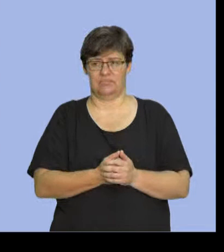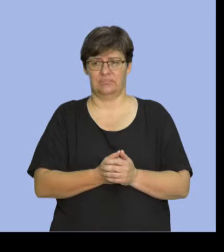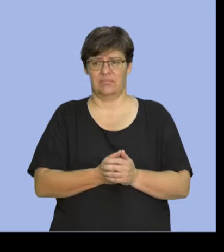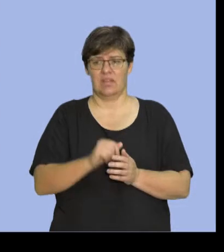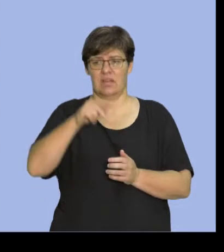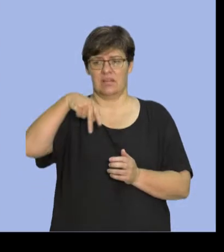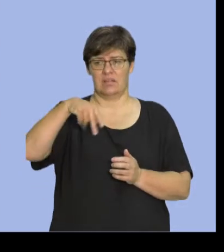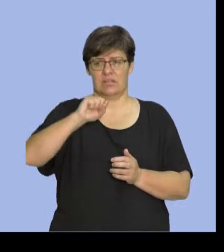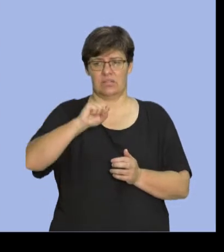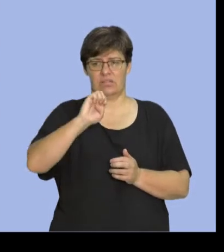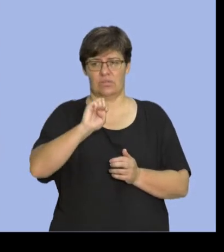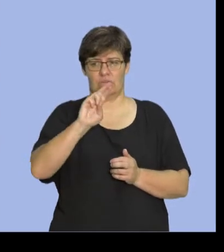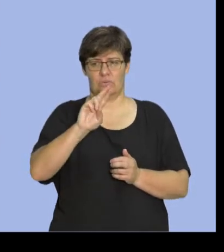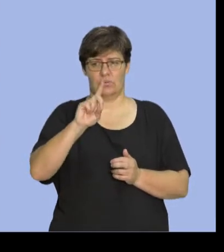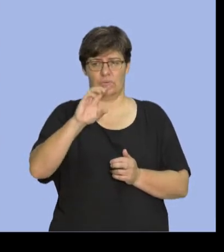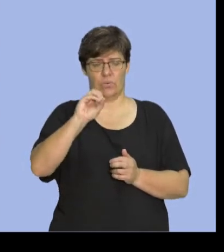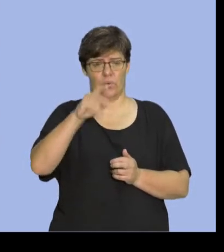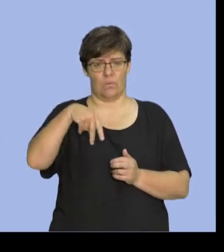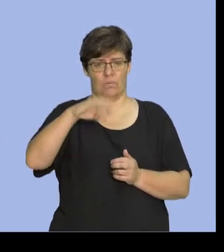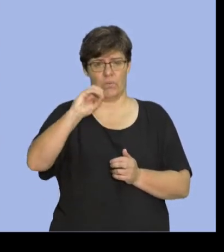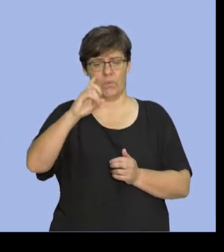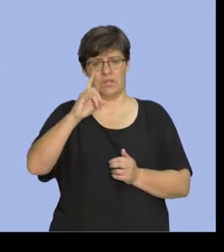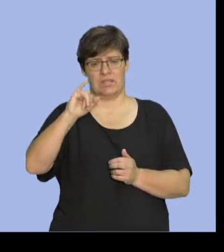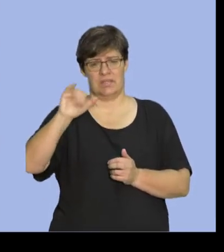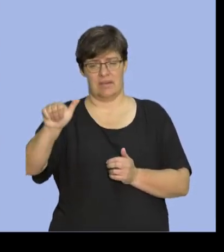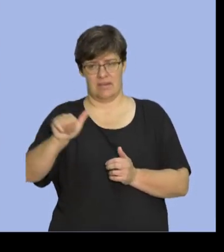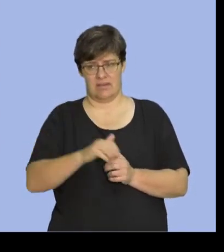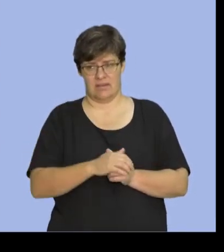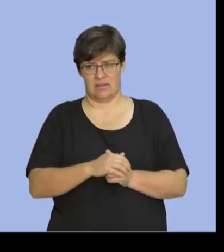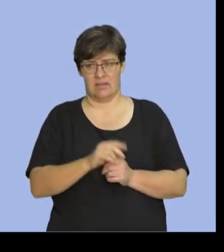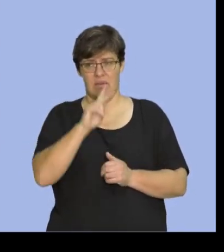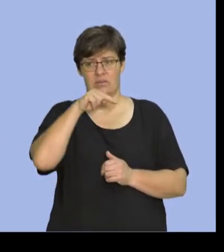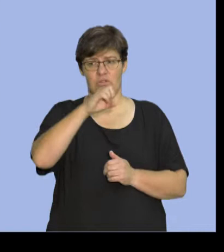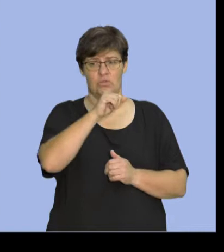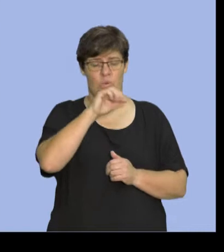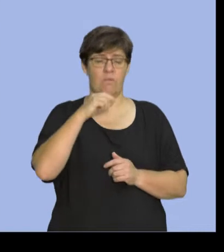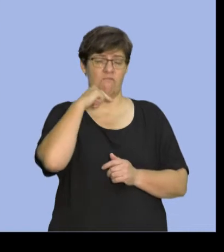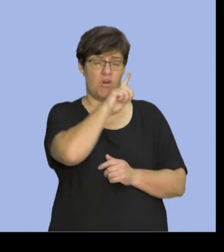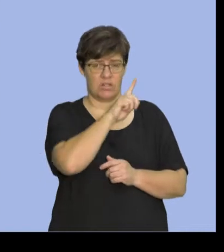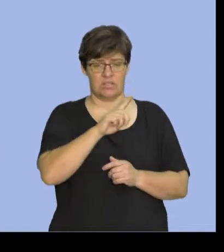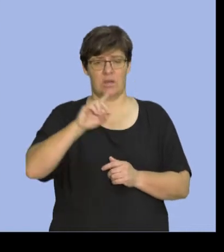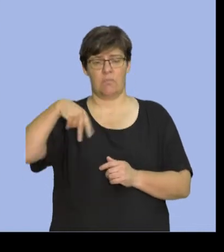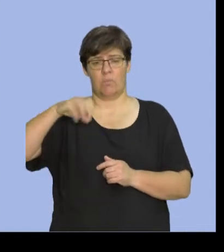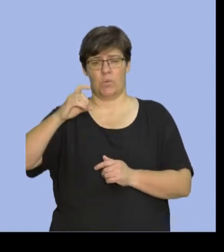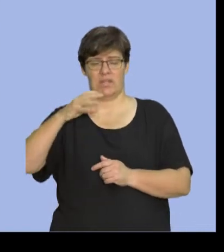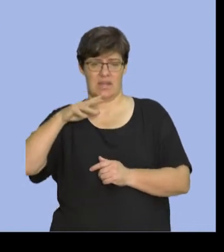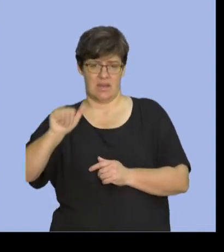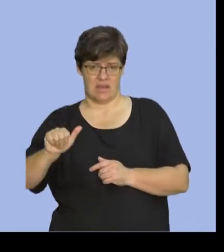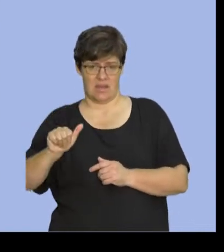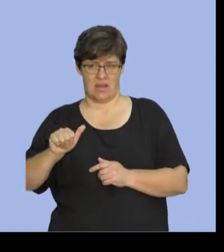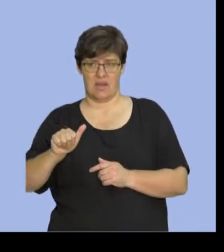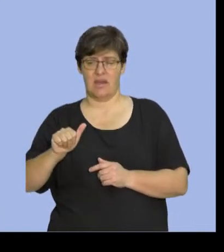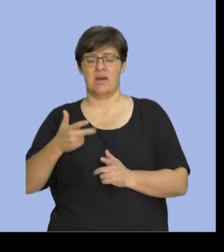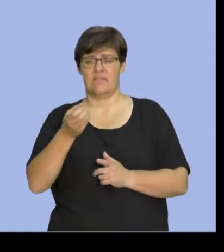And structures called pseudopodia. So pseudo meaning false, and podia referring to feet.